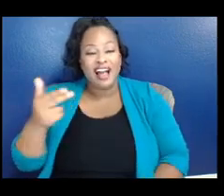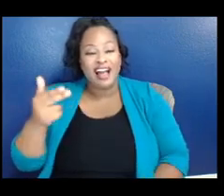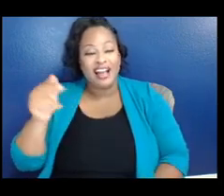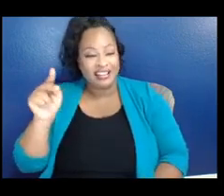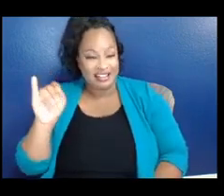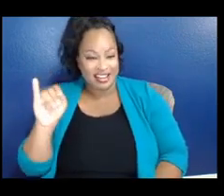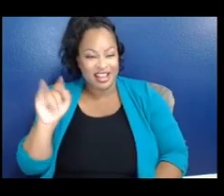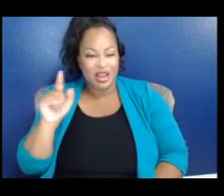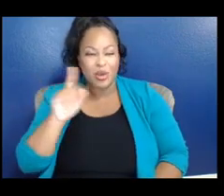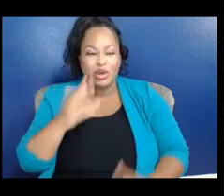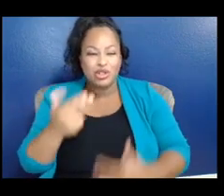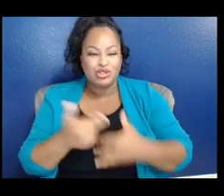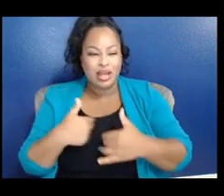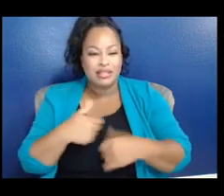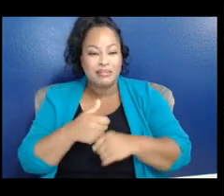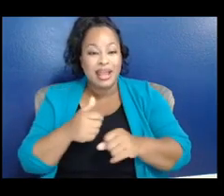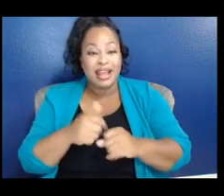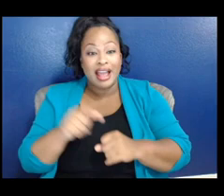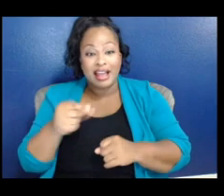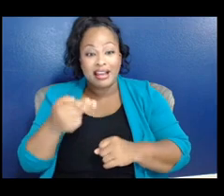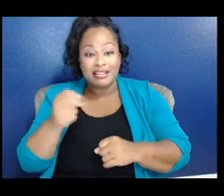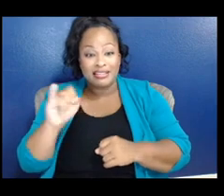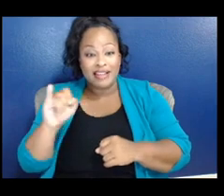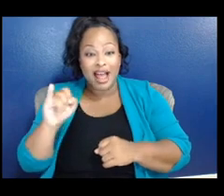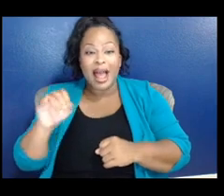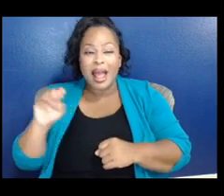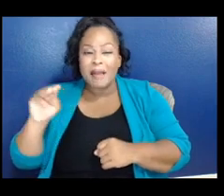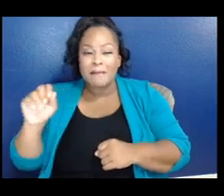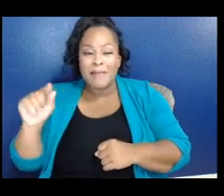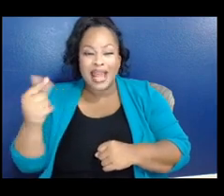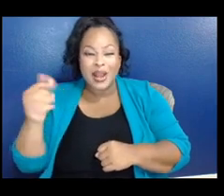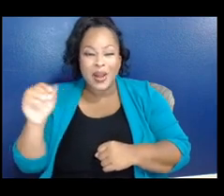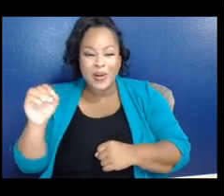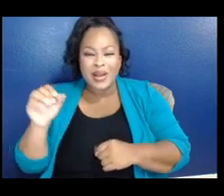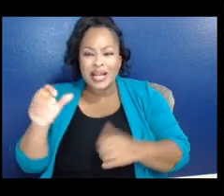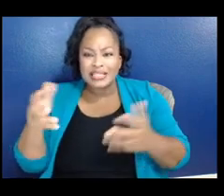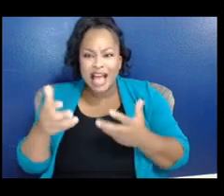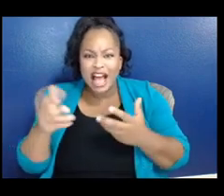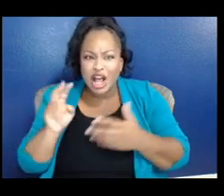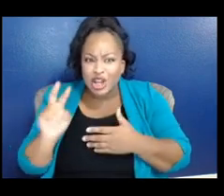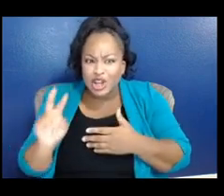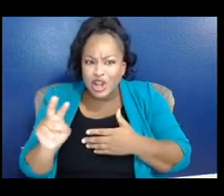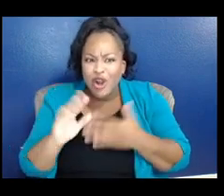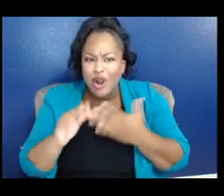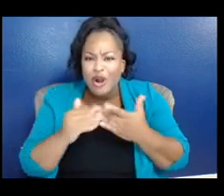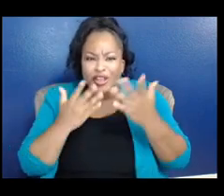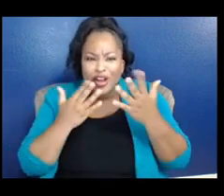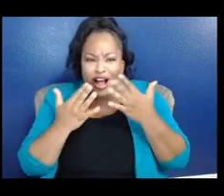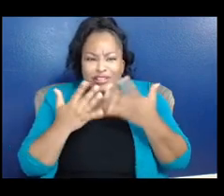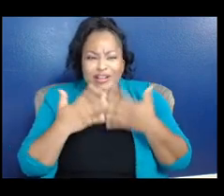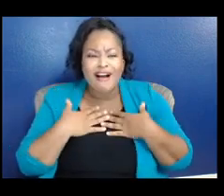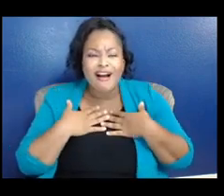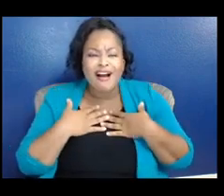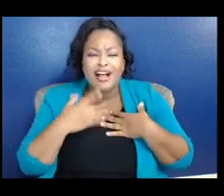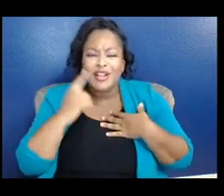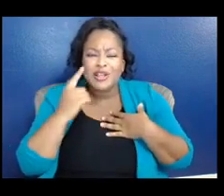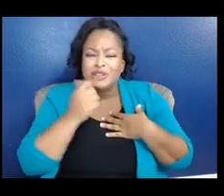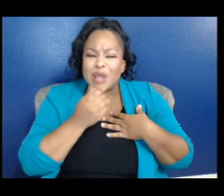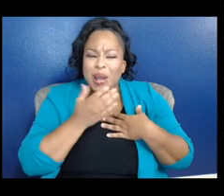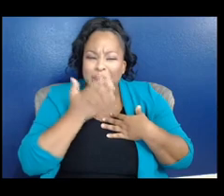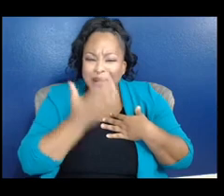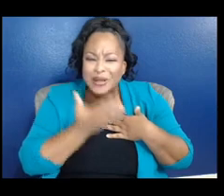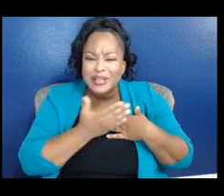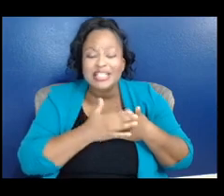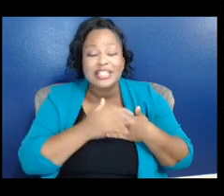mango salad. I'm so excited about this salad, y'all. Look at all the colors and look how, oh my gosh, it looks so good. So without further